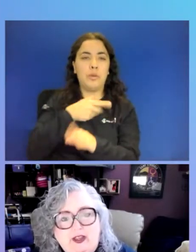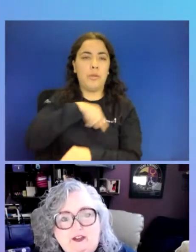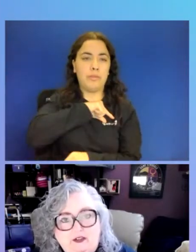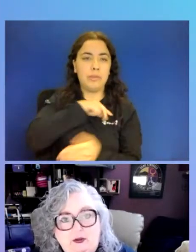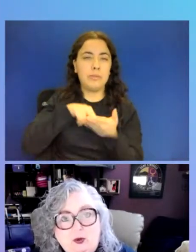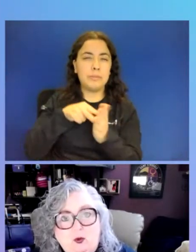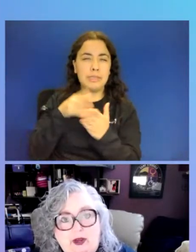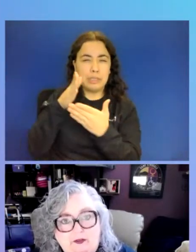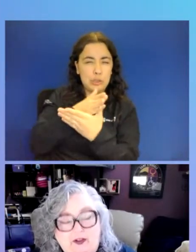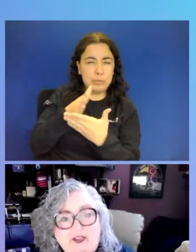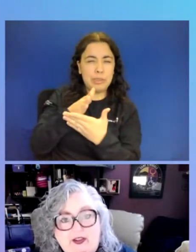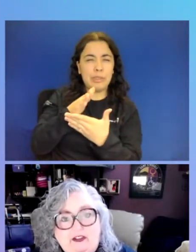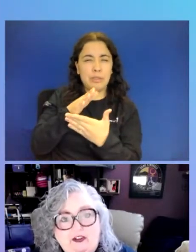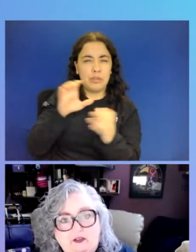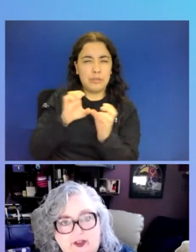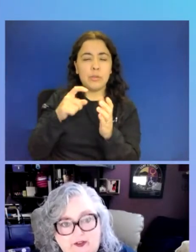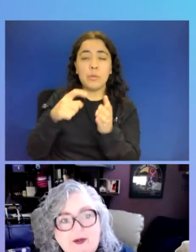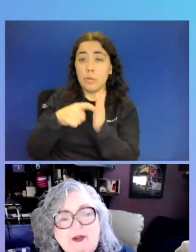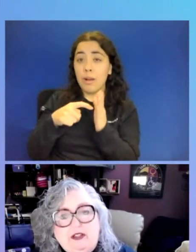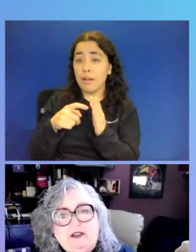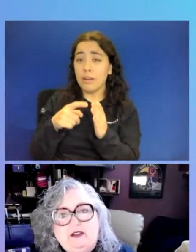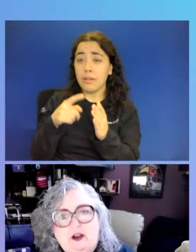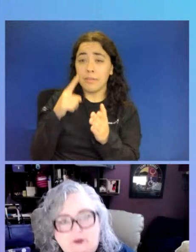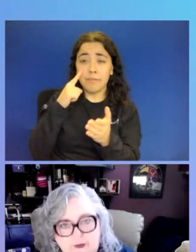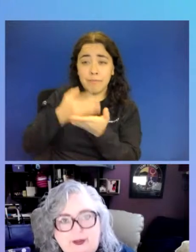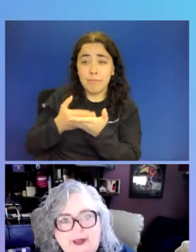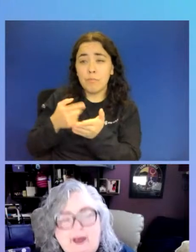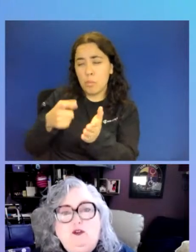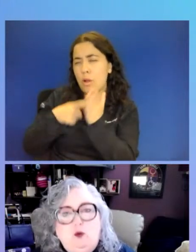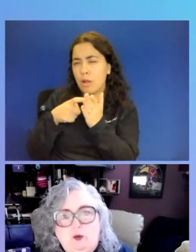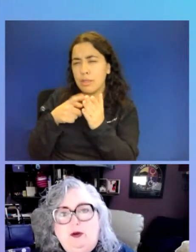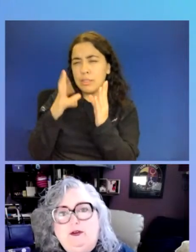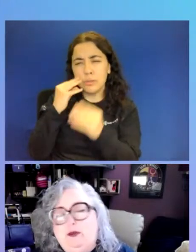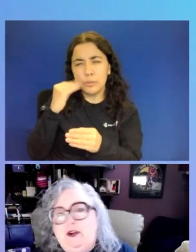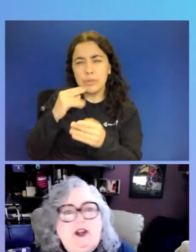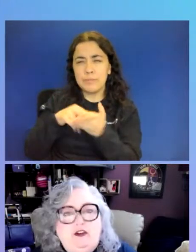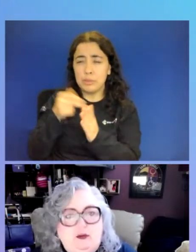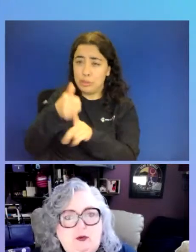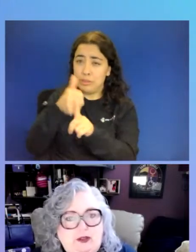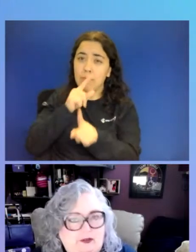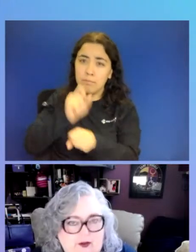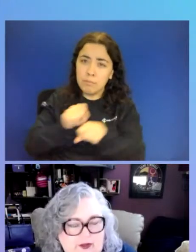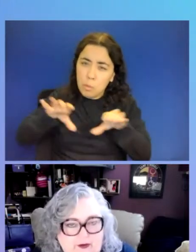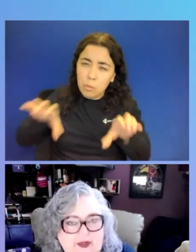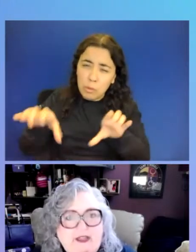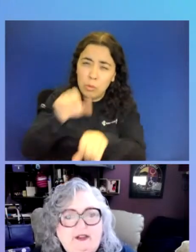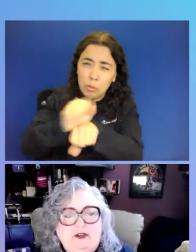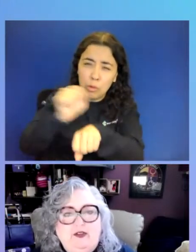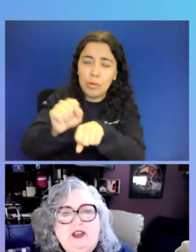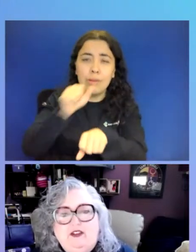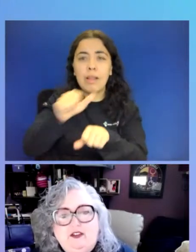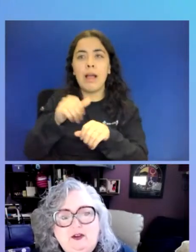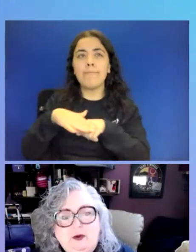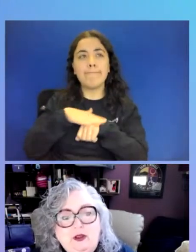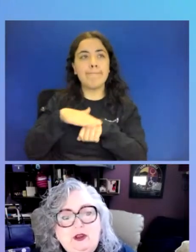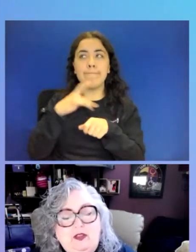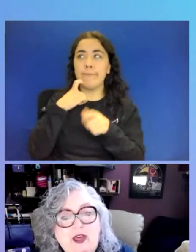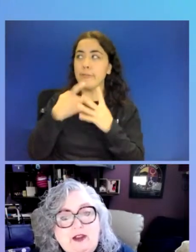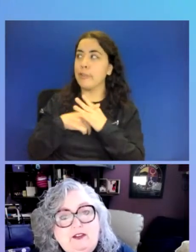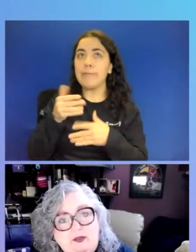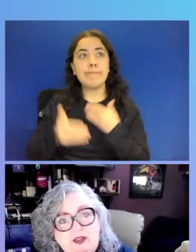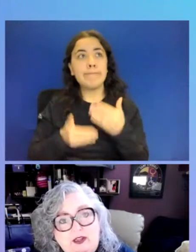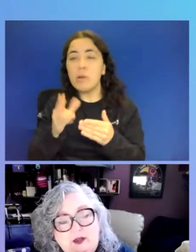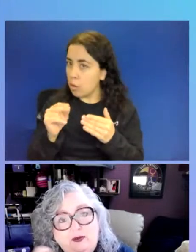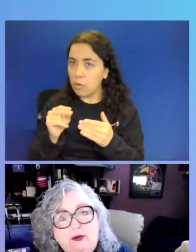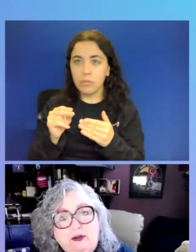intermediate certifications do require validation of experience of doing the actual work. So they're not entry points on the intermediate certification. So